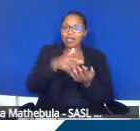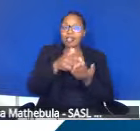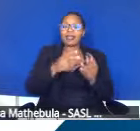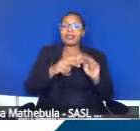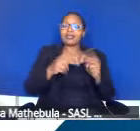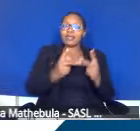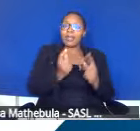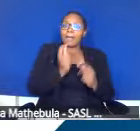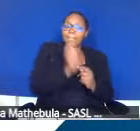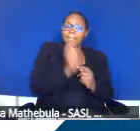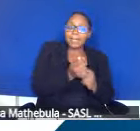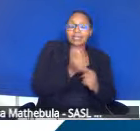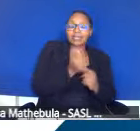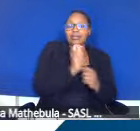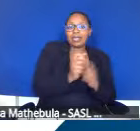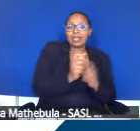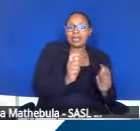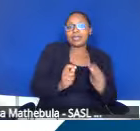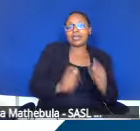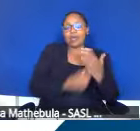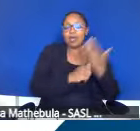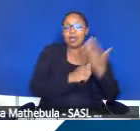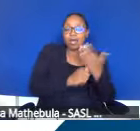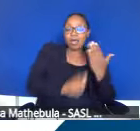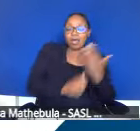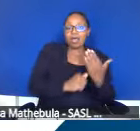that went through the medical aid.